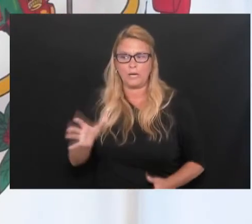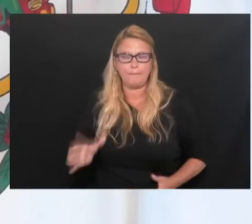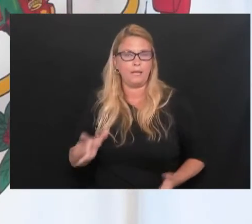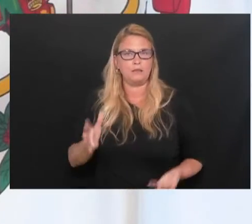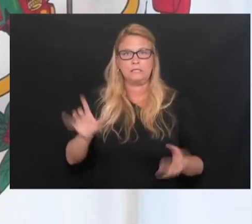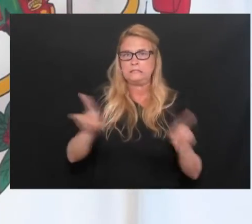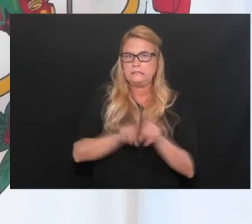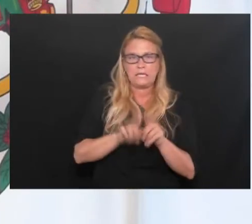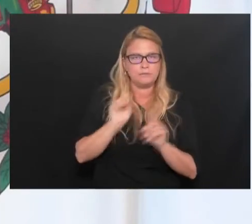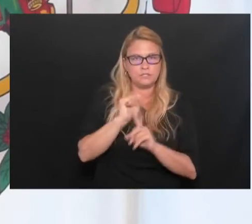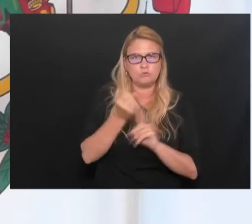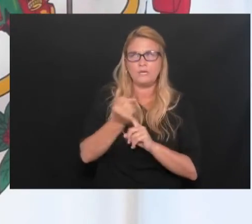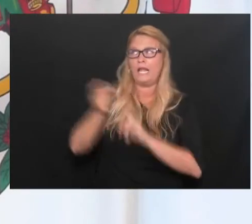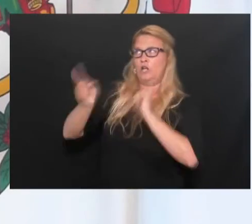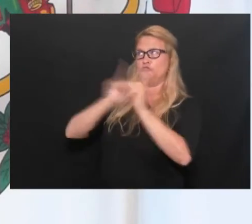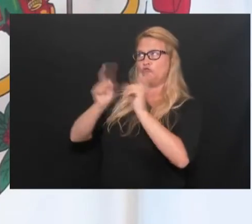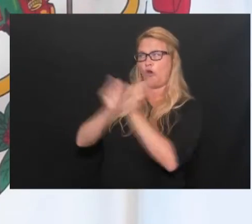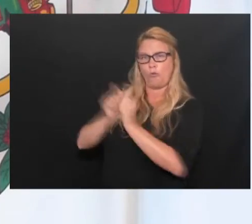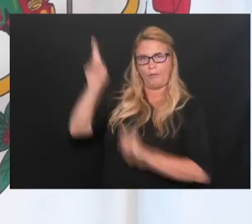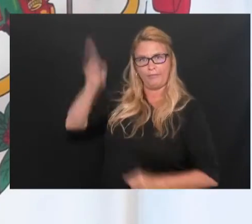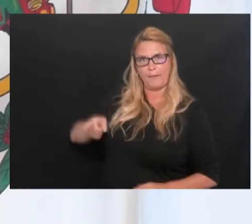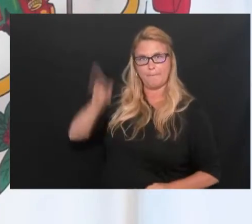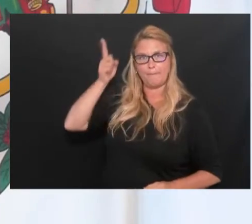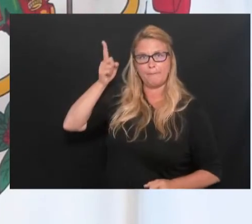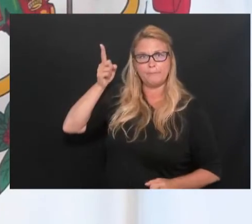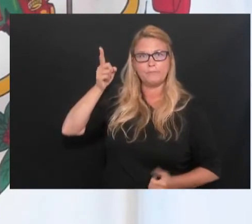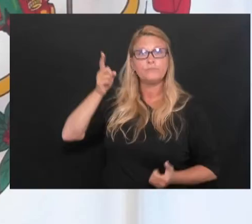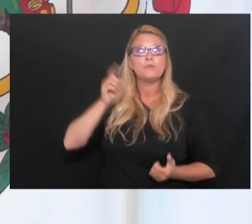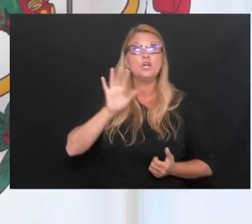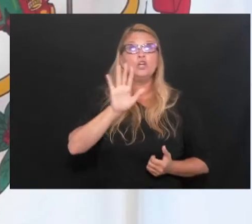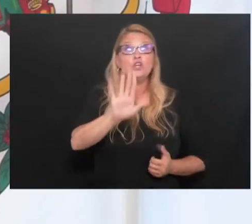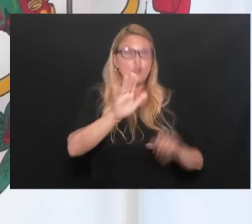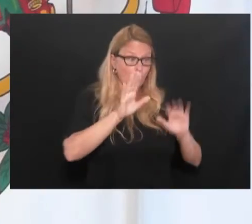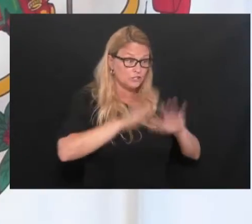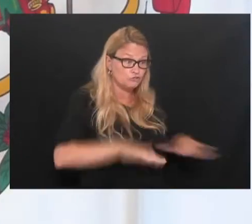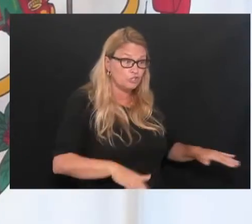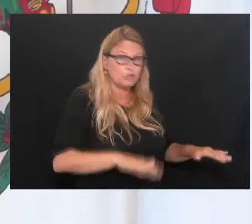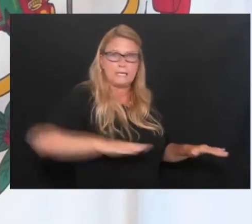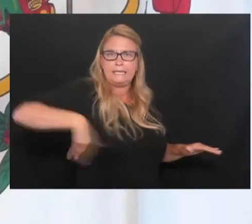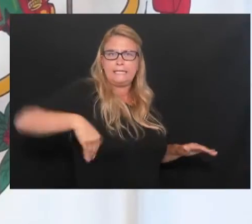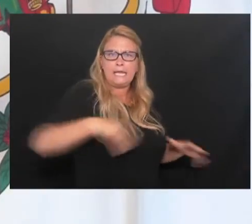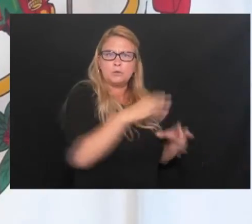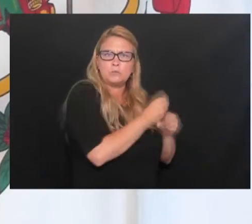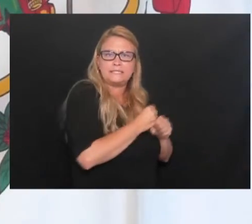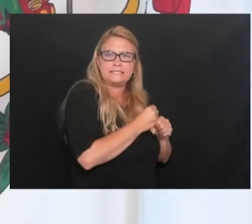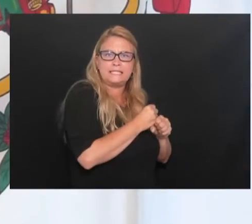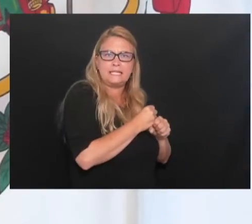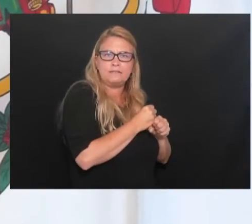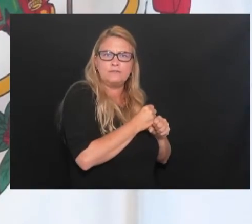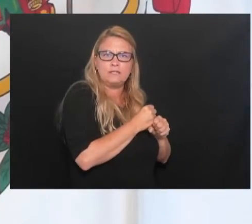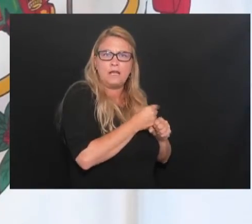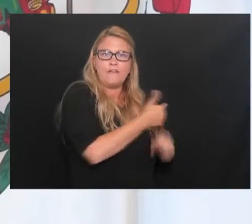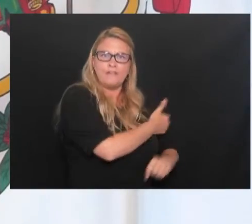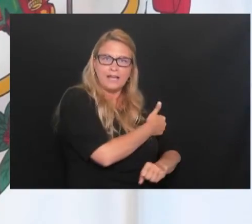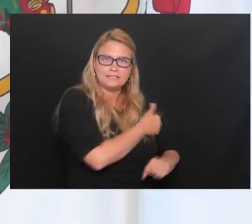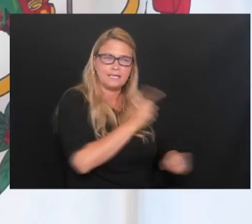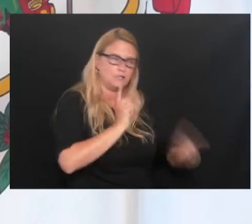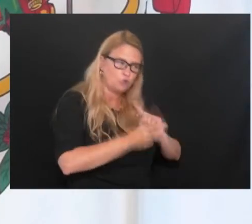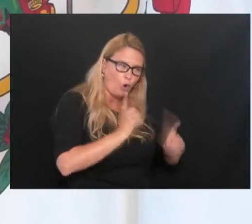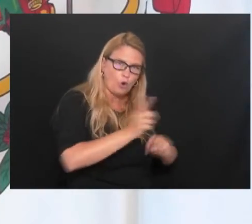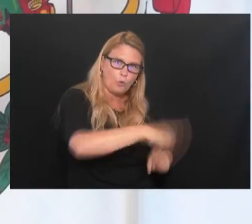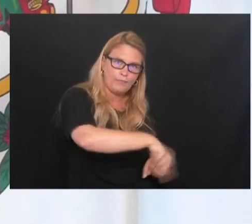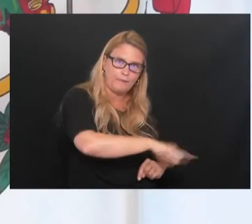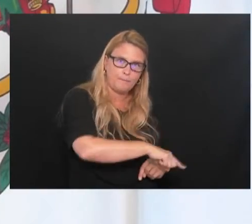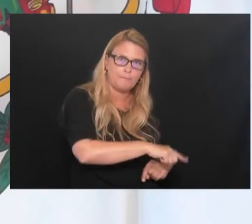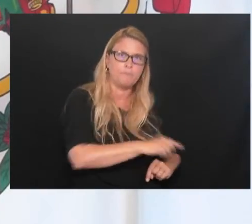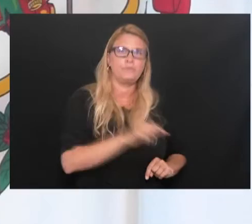taken the vaccine, talk to them. If your child has not taken the vaccine, talk to them. And